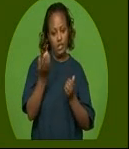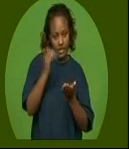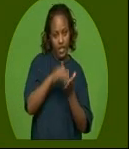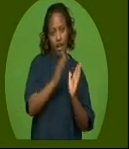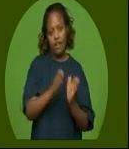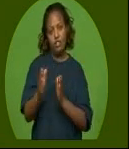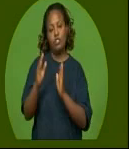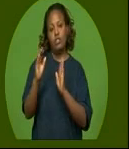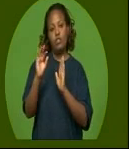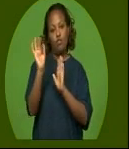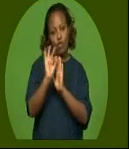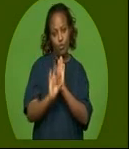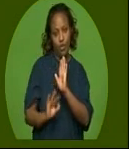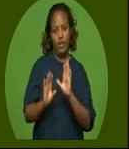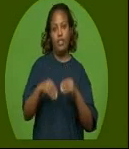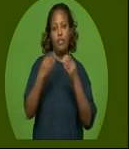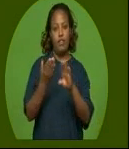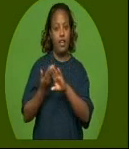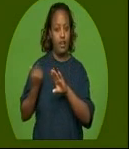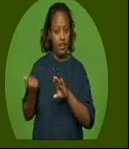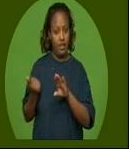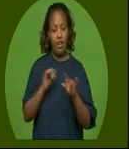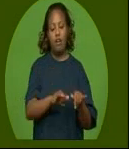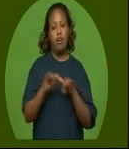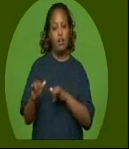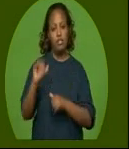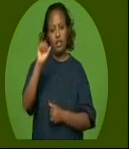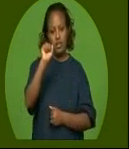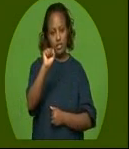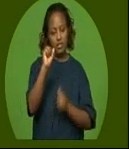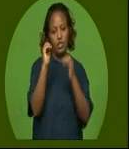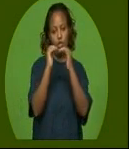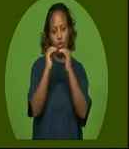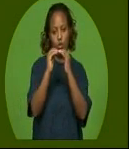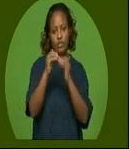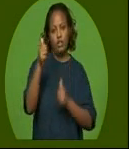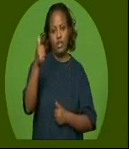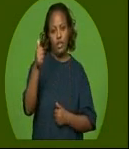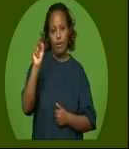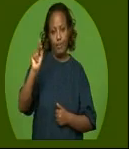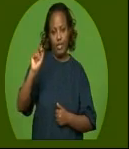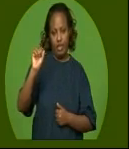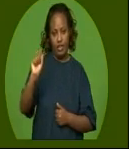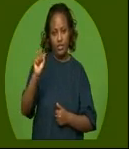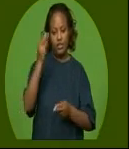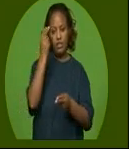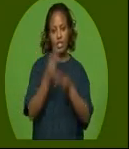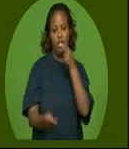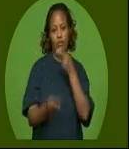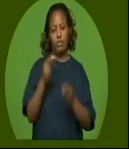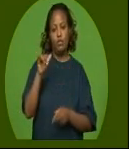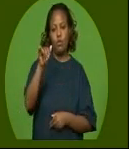by rearranging the formula given earlier as S equals